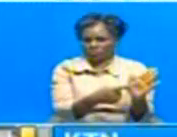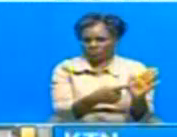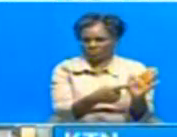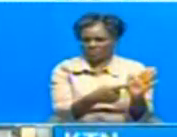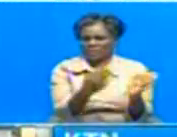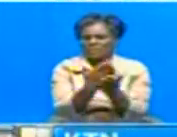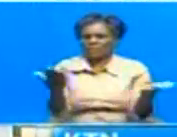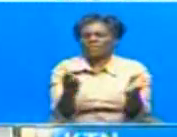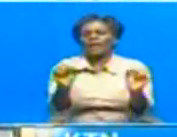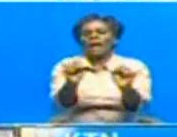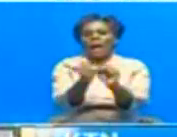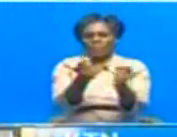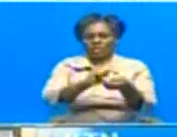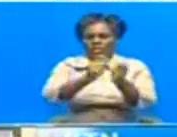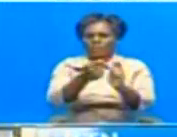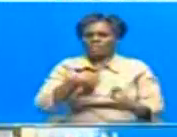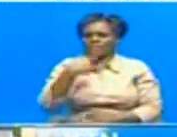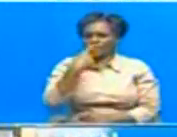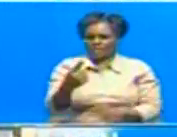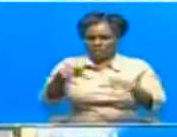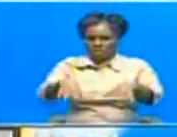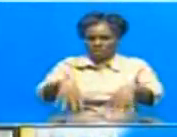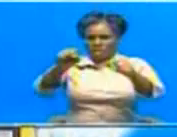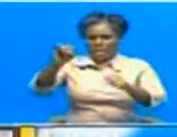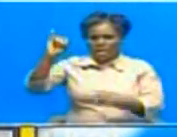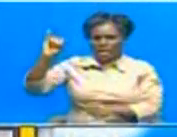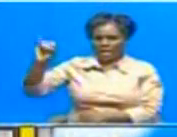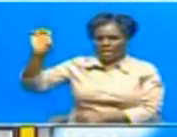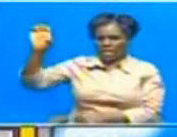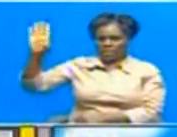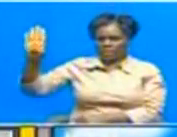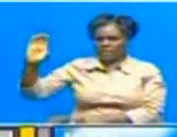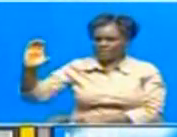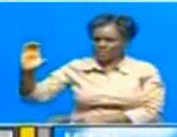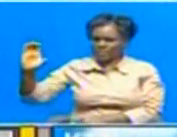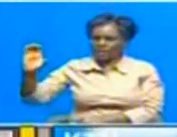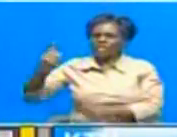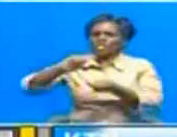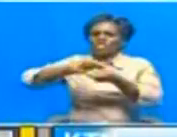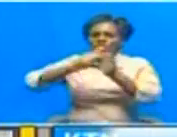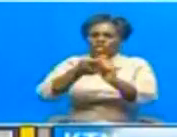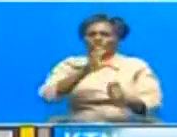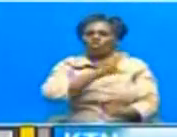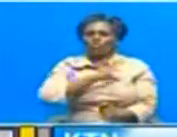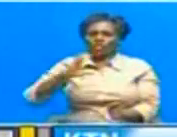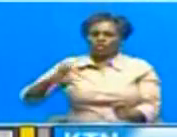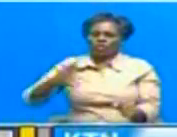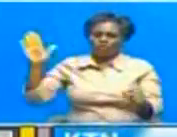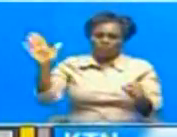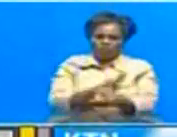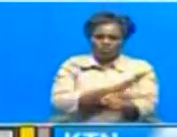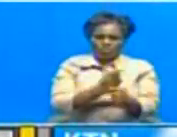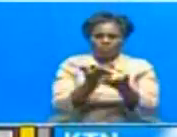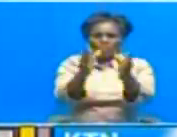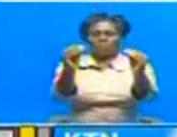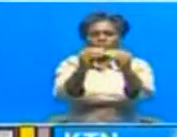something is being done. I was telling the chairman of IEBC the other day that you take the entire commission to the State House to